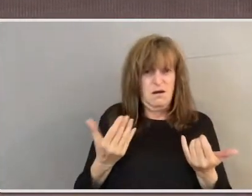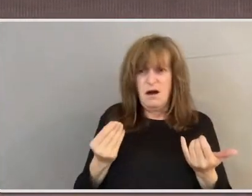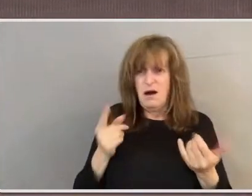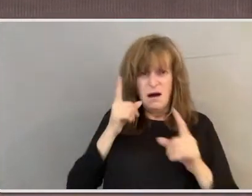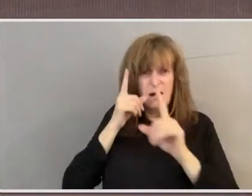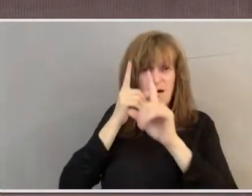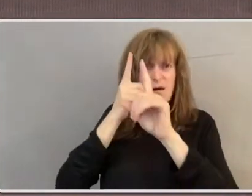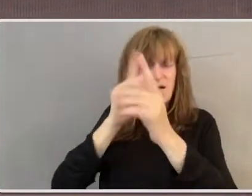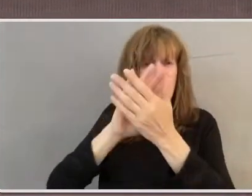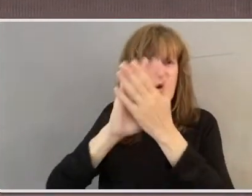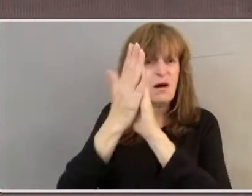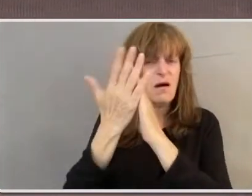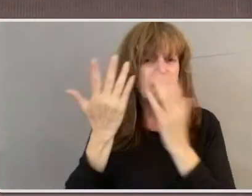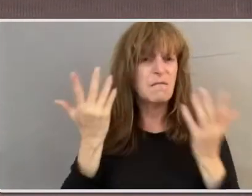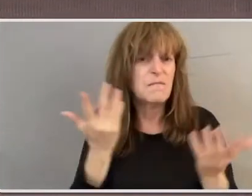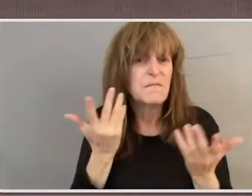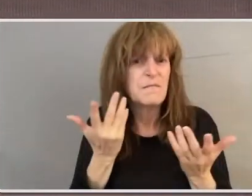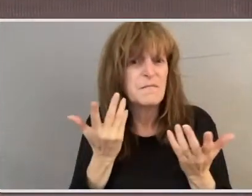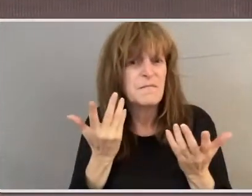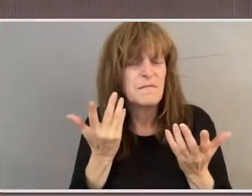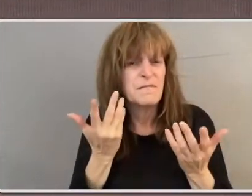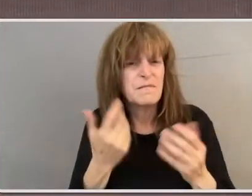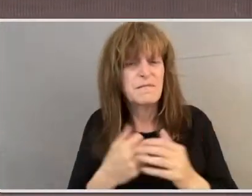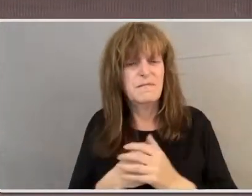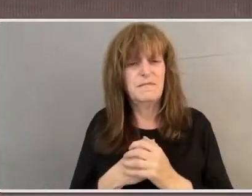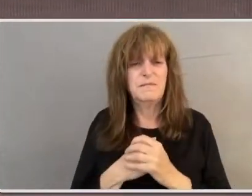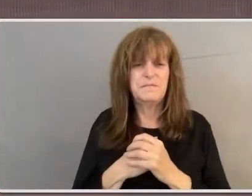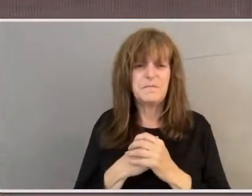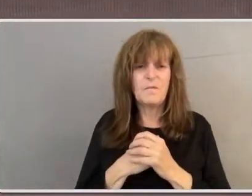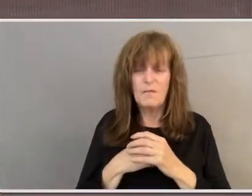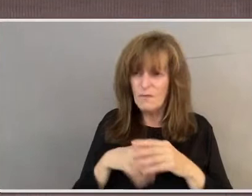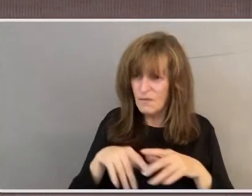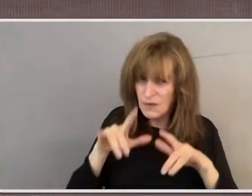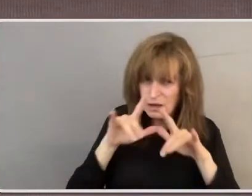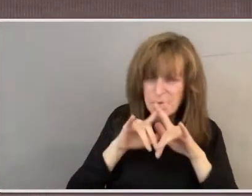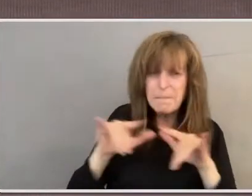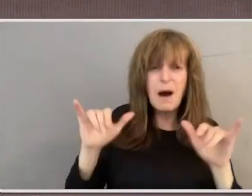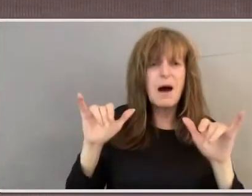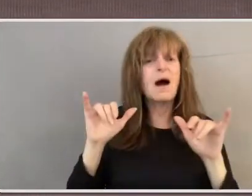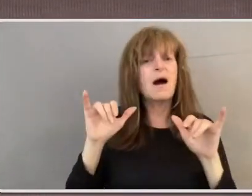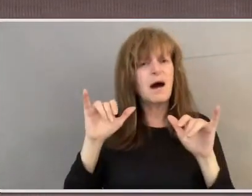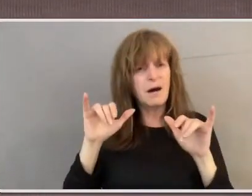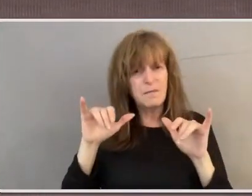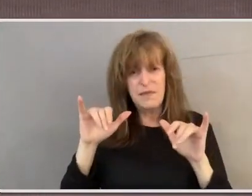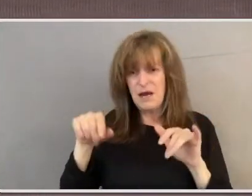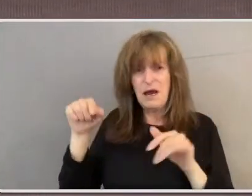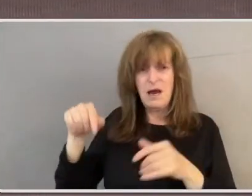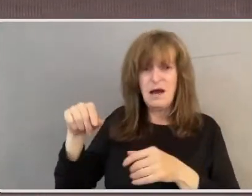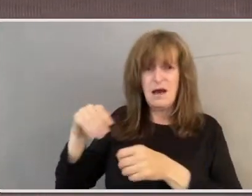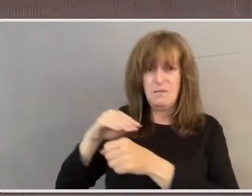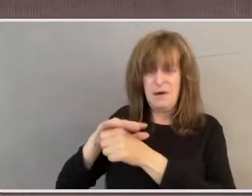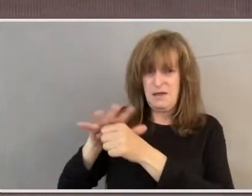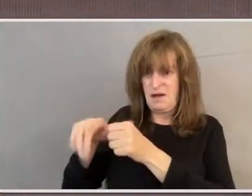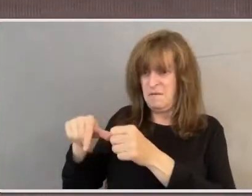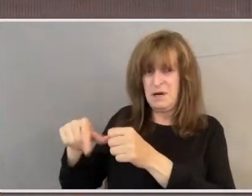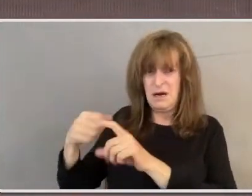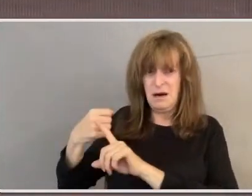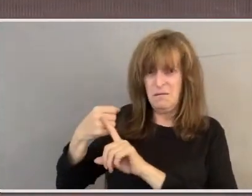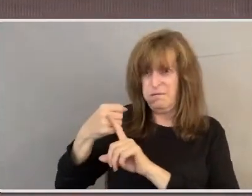Simultaneously, this global pandemic, changing geopolitics, including an unthinkable